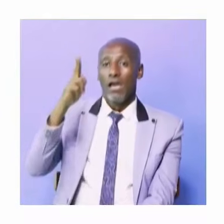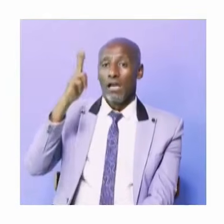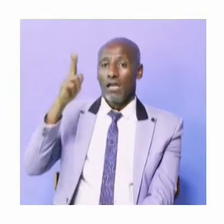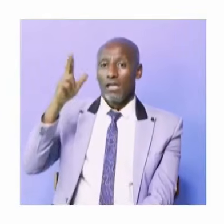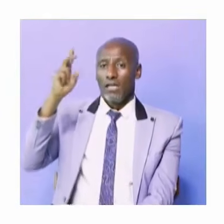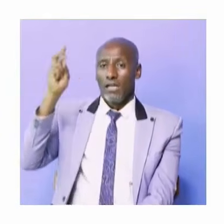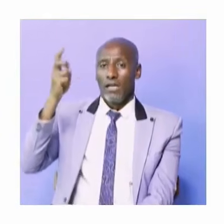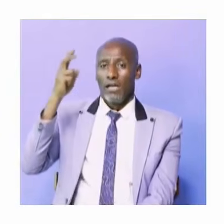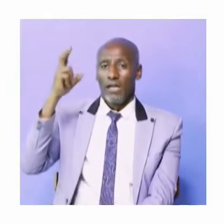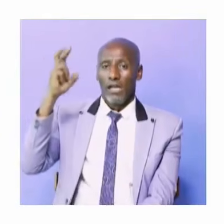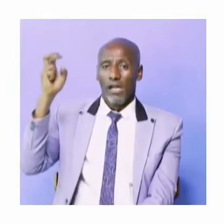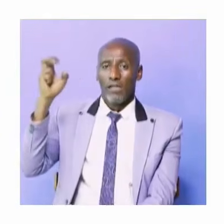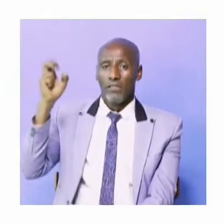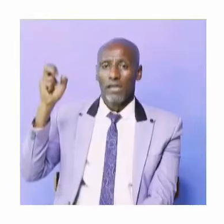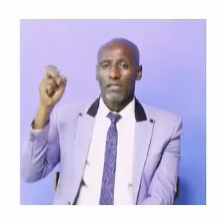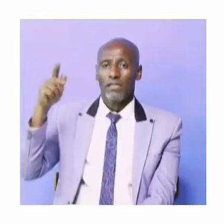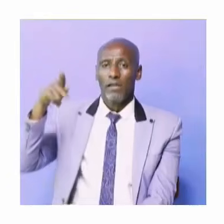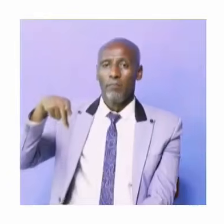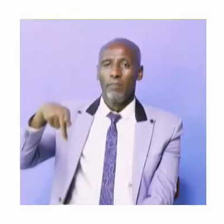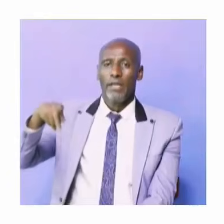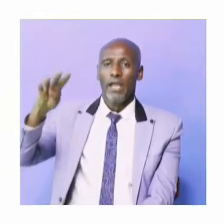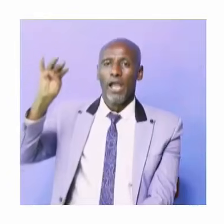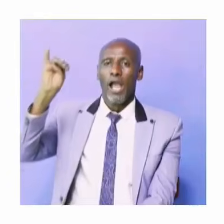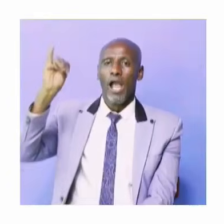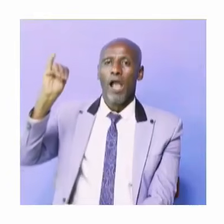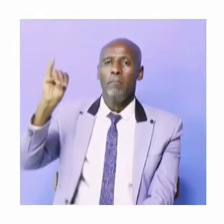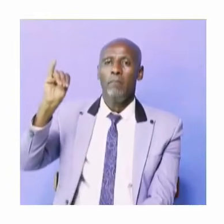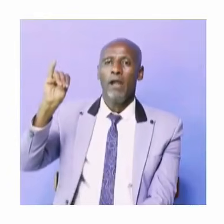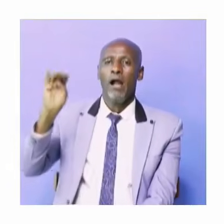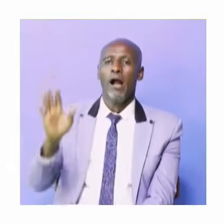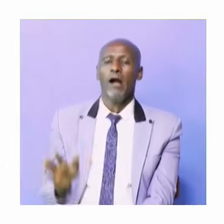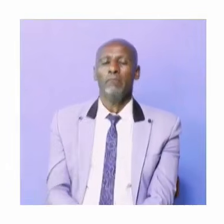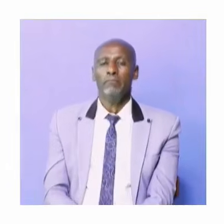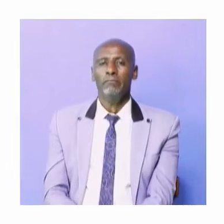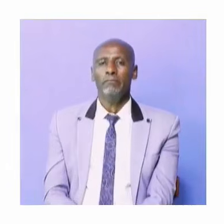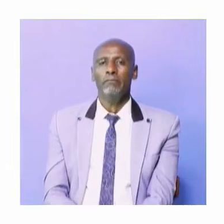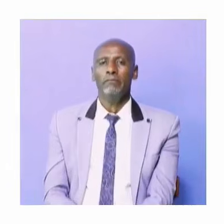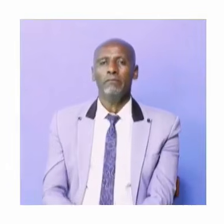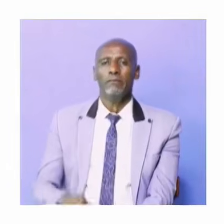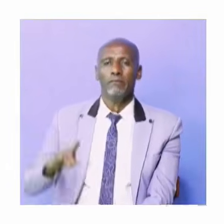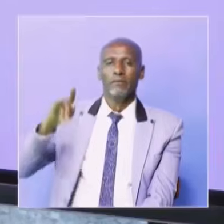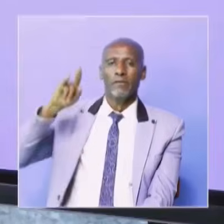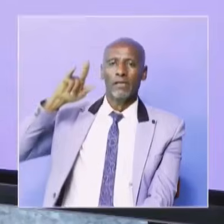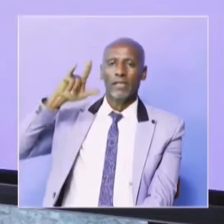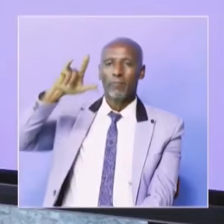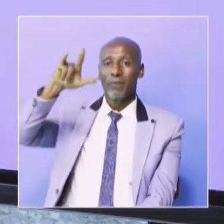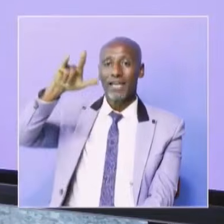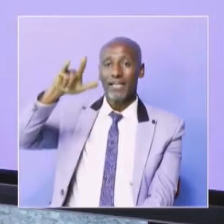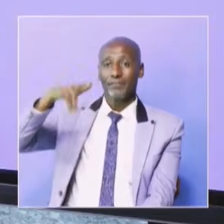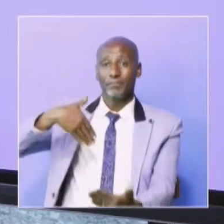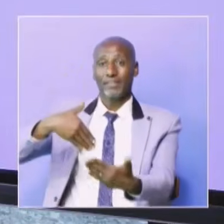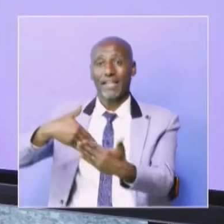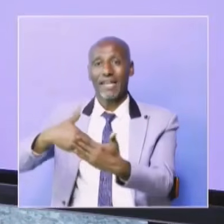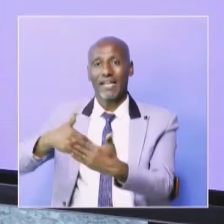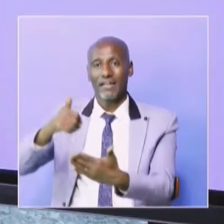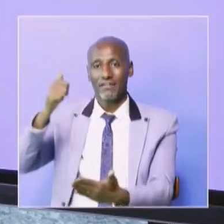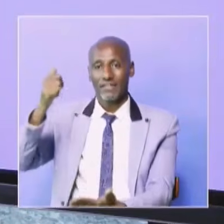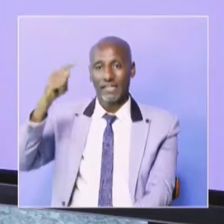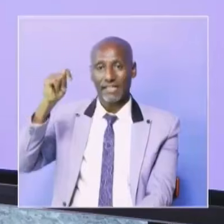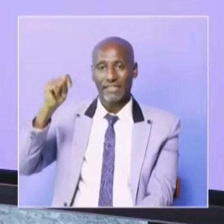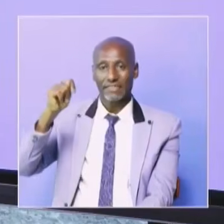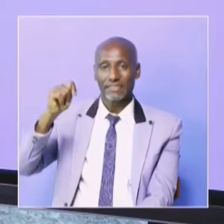3:30 p.m. Look at this. The plane arrives at 3:30